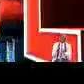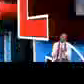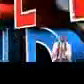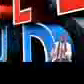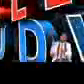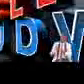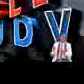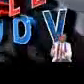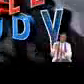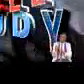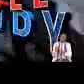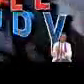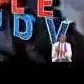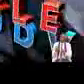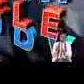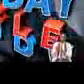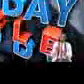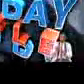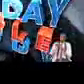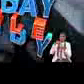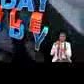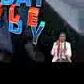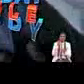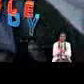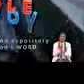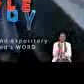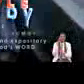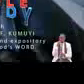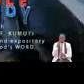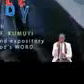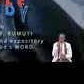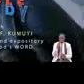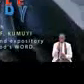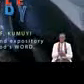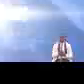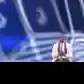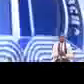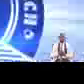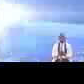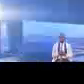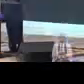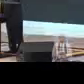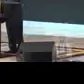Monday, and it's specially just for you.